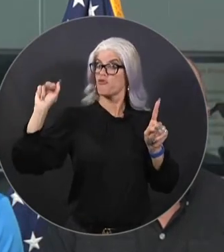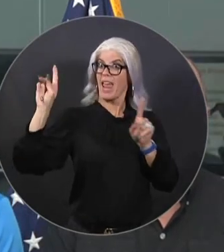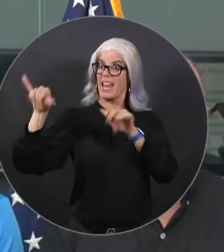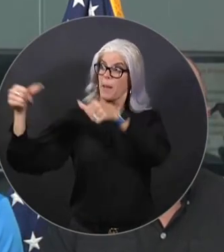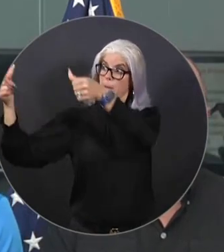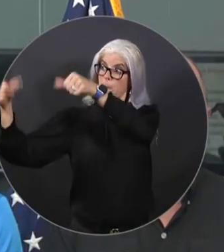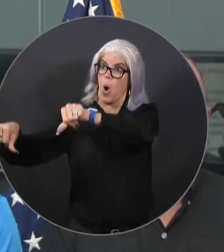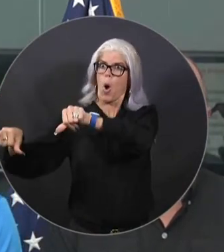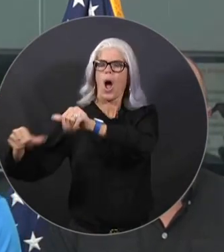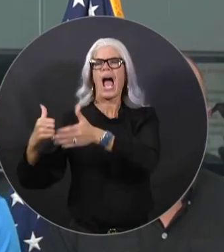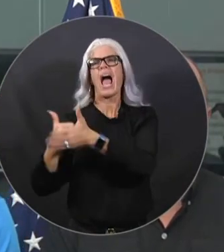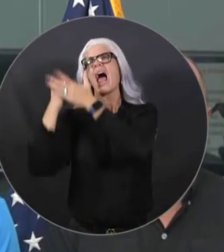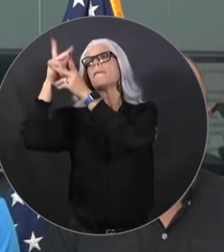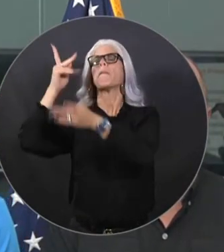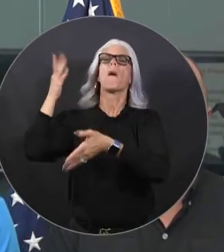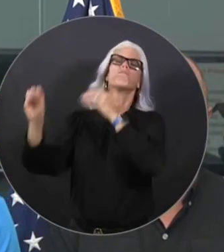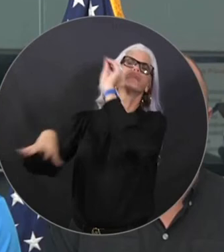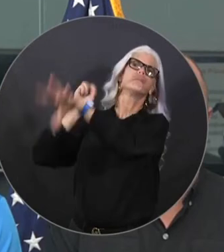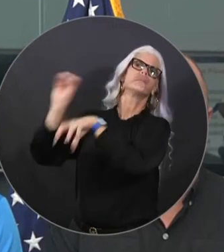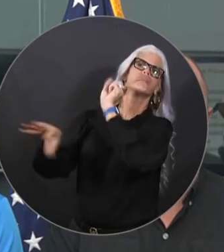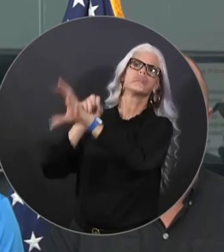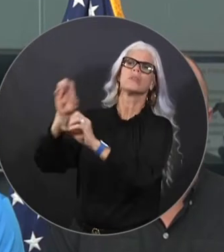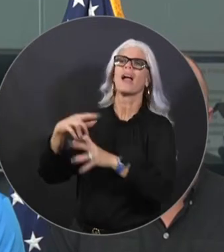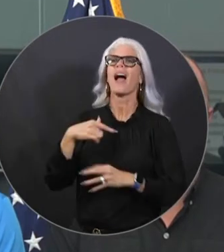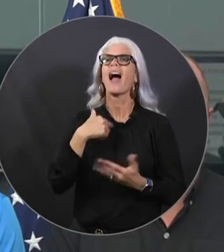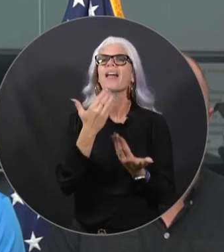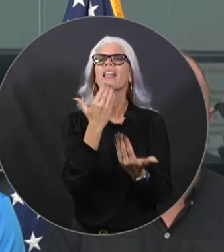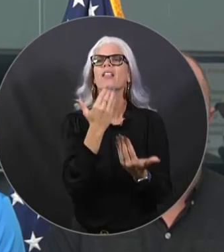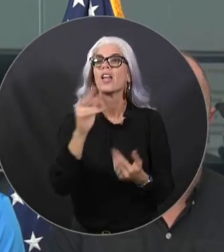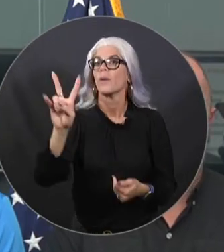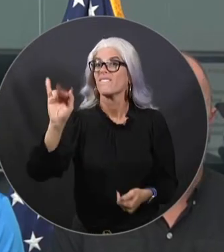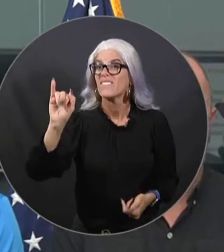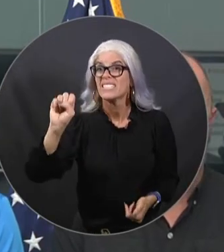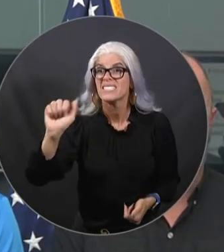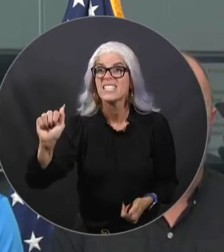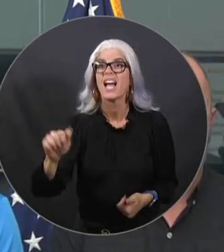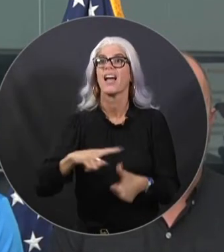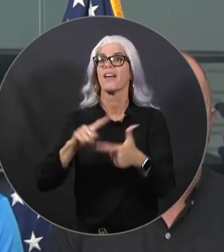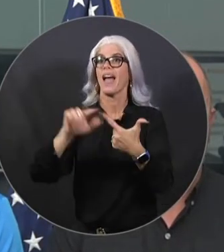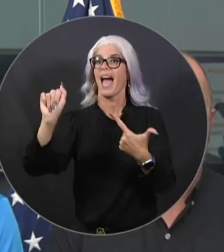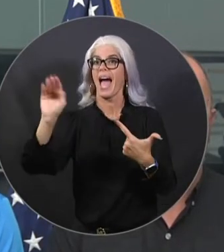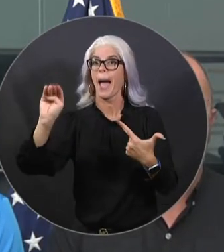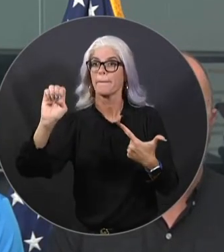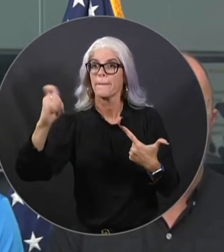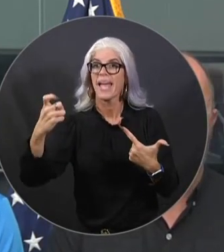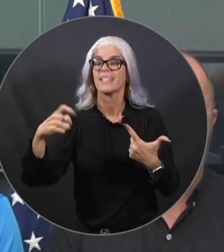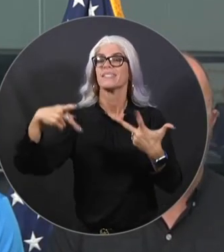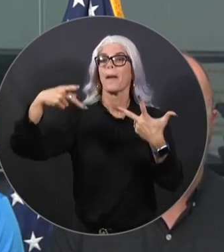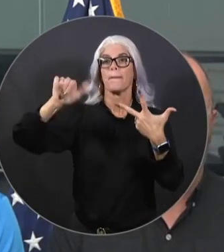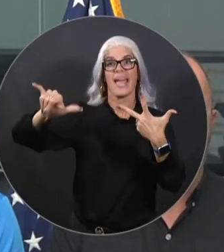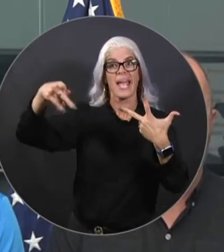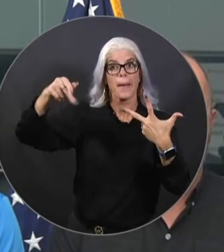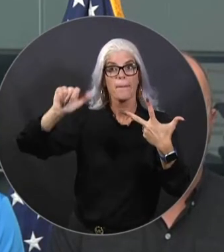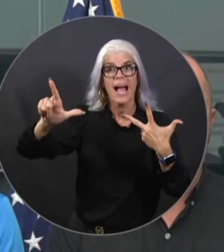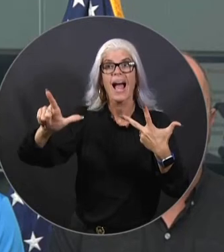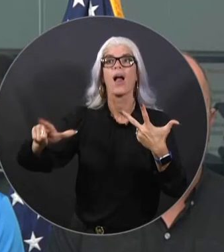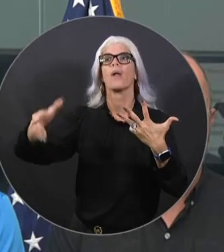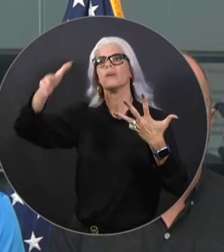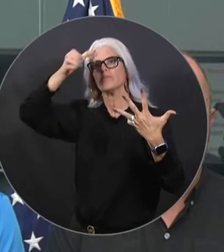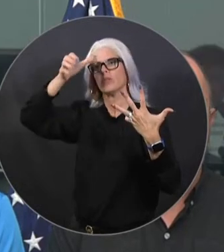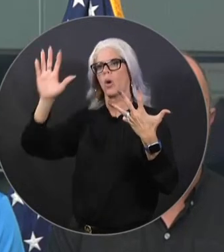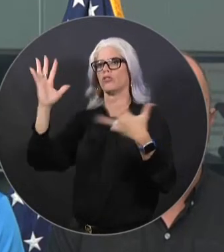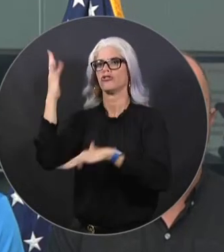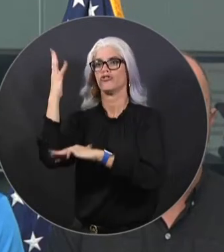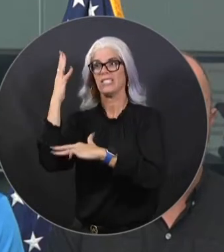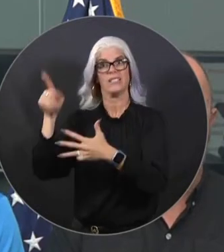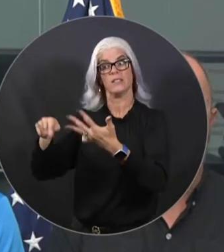community. Also, thank you to Visa, Amex, PayPal, and Braintree. They are waiving their fees, so all of this money will